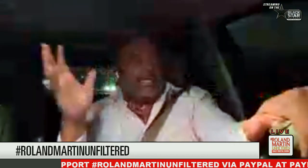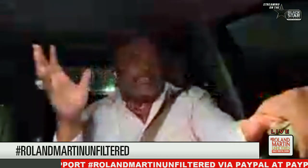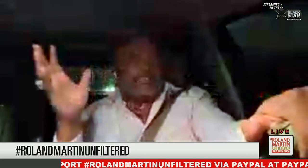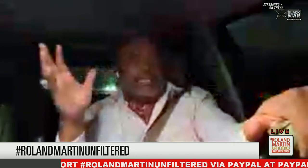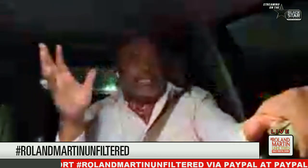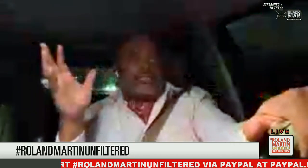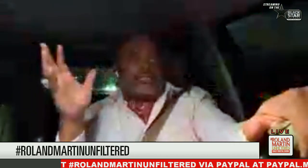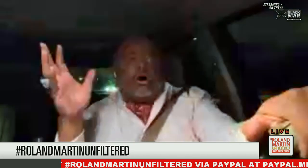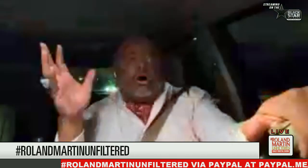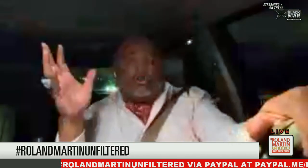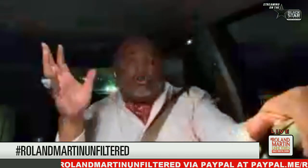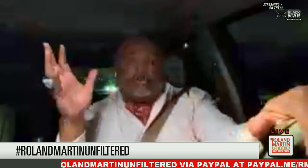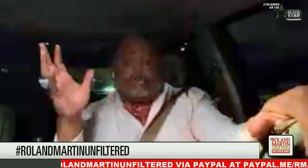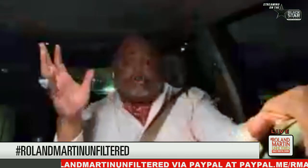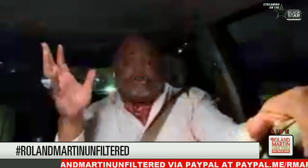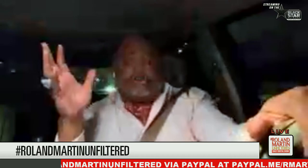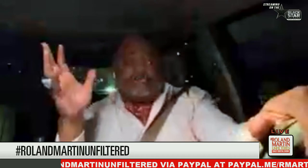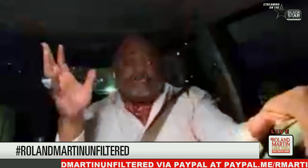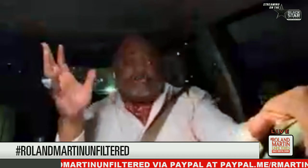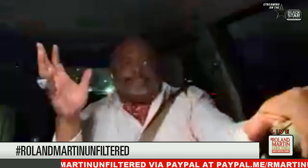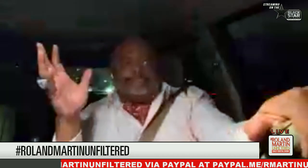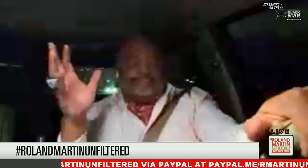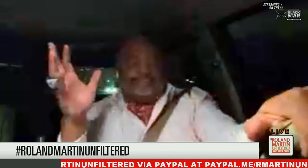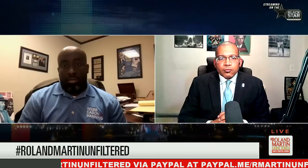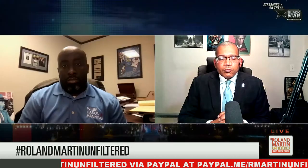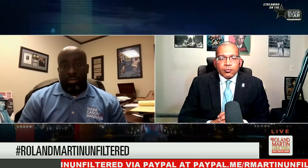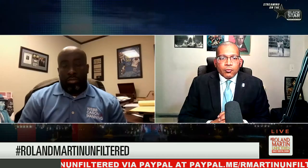the business. It means nothing if you're small.